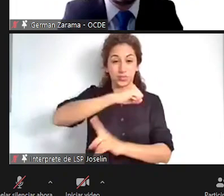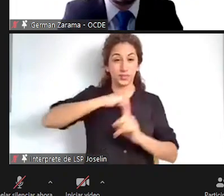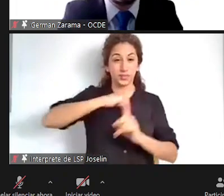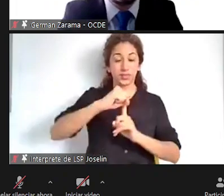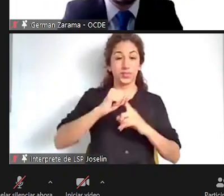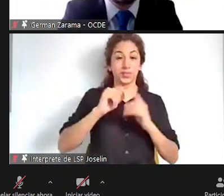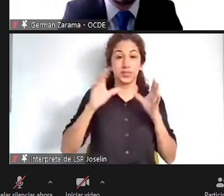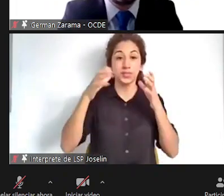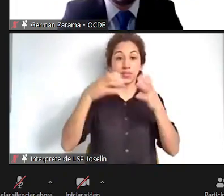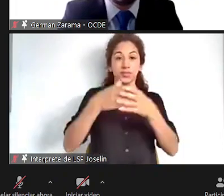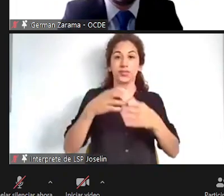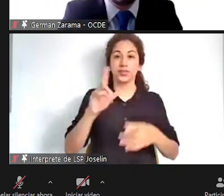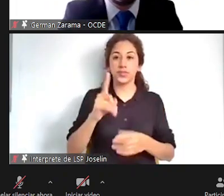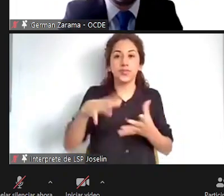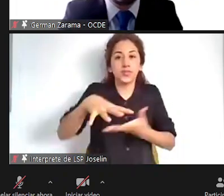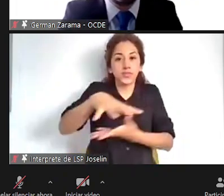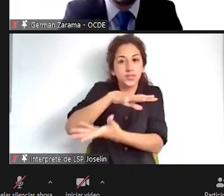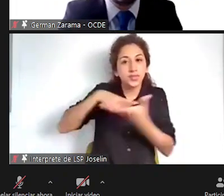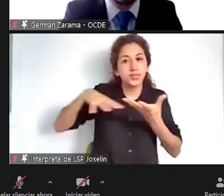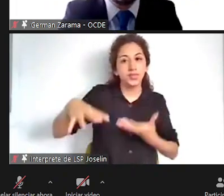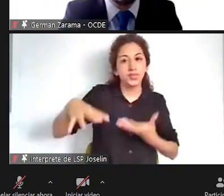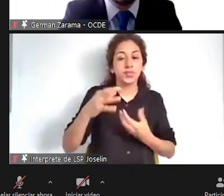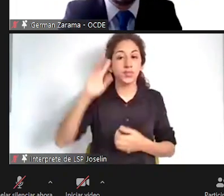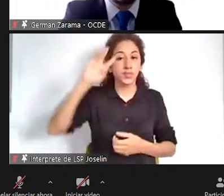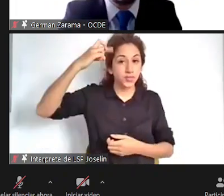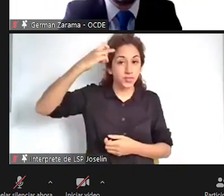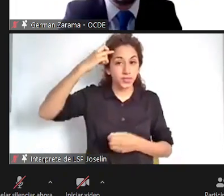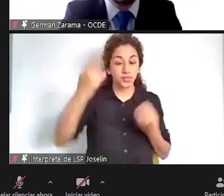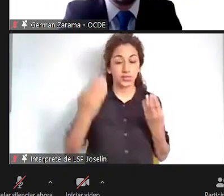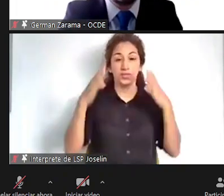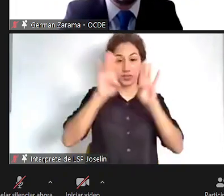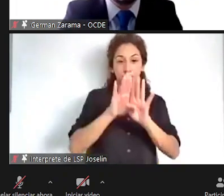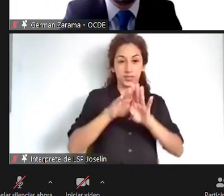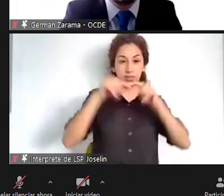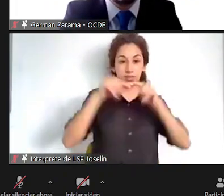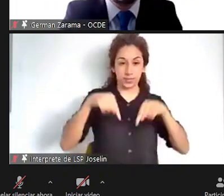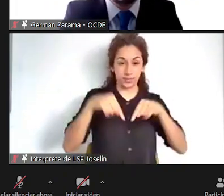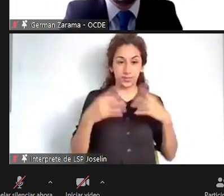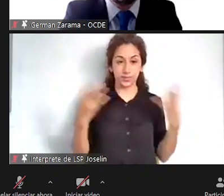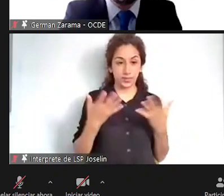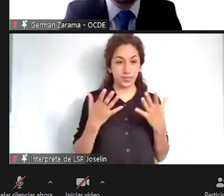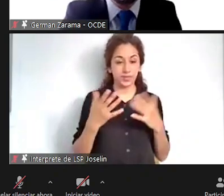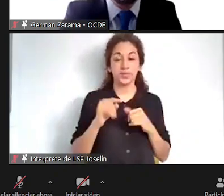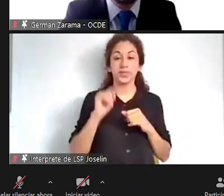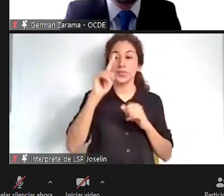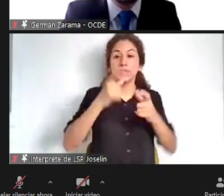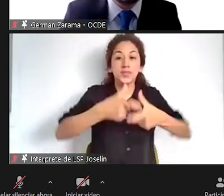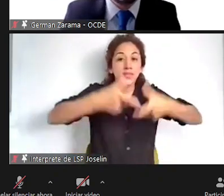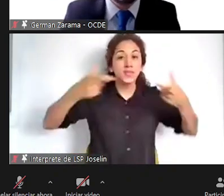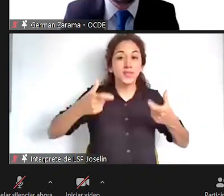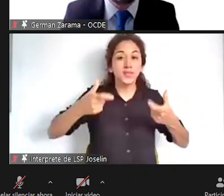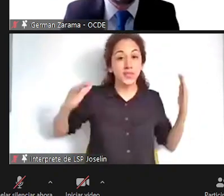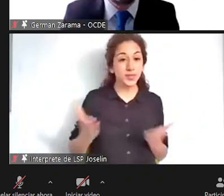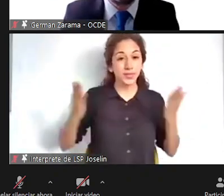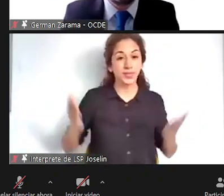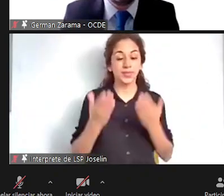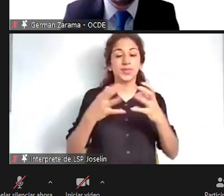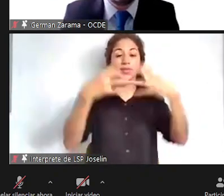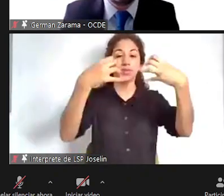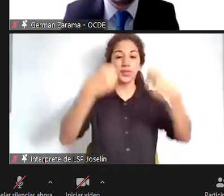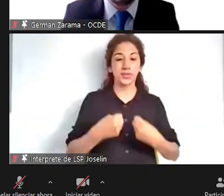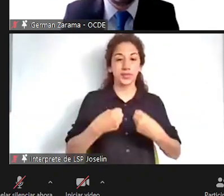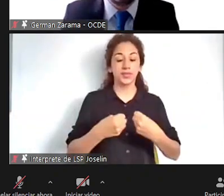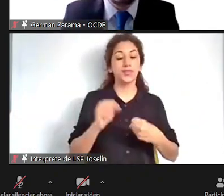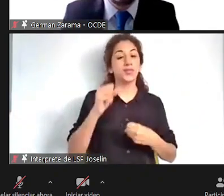social productive states are focused on a combination of policies to close these gaps and that's what we've called the brain